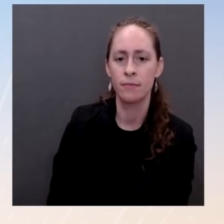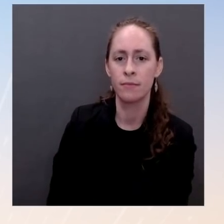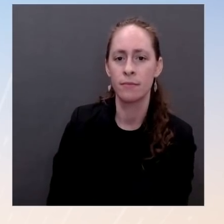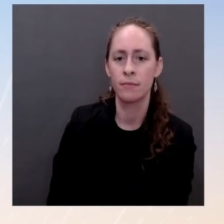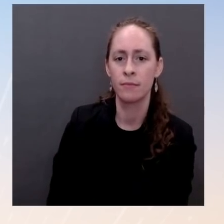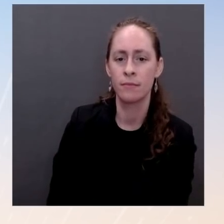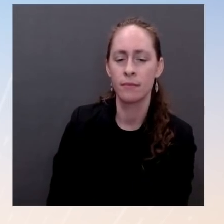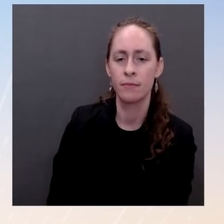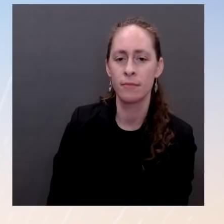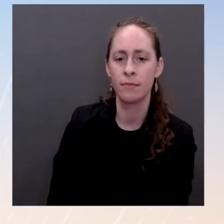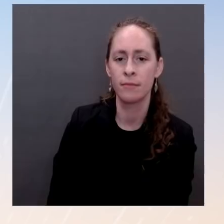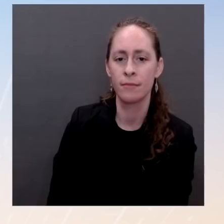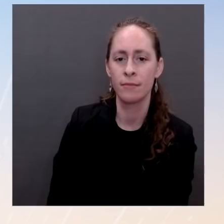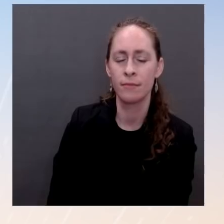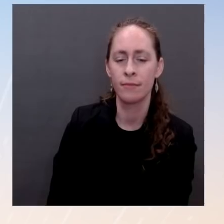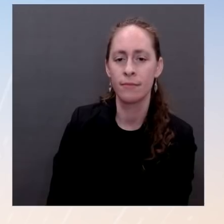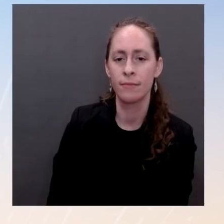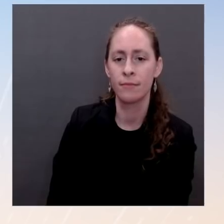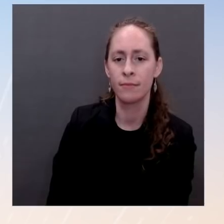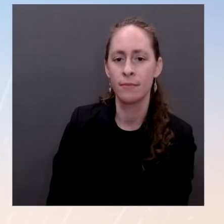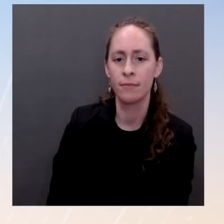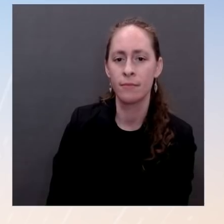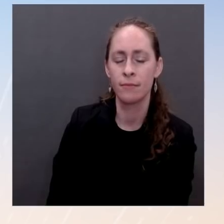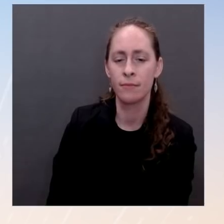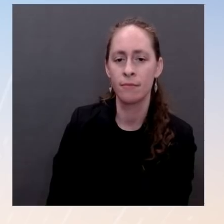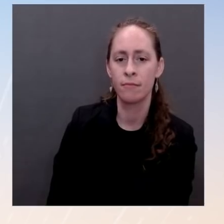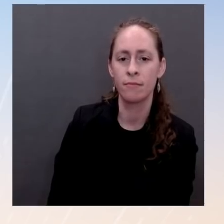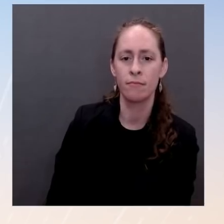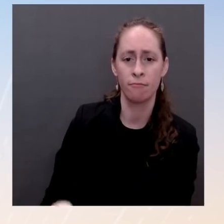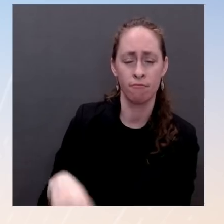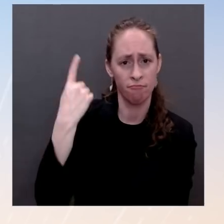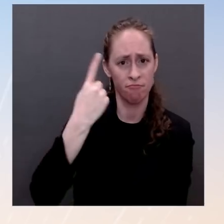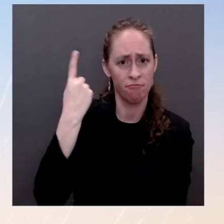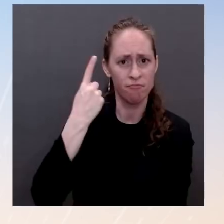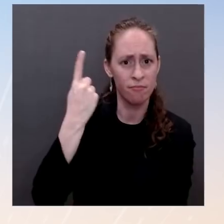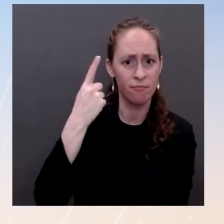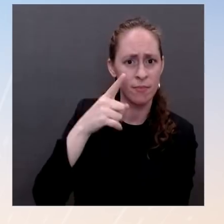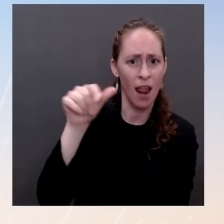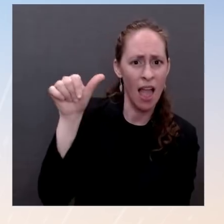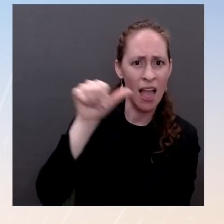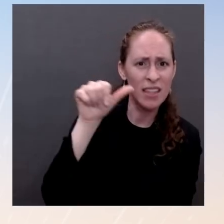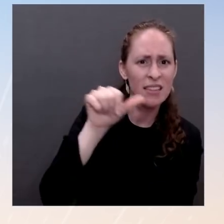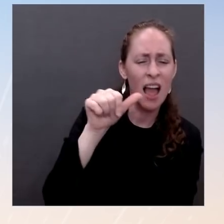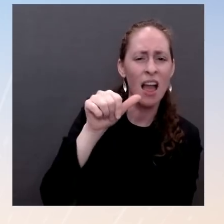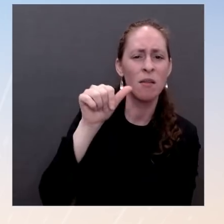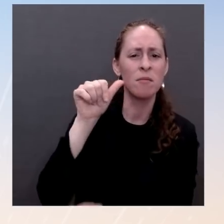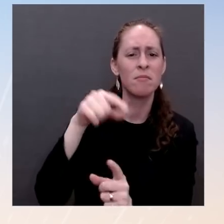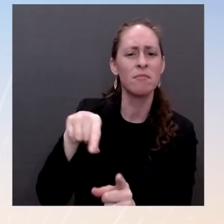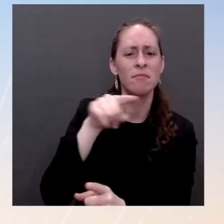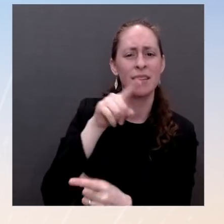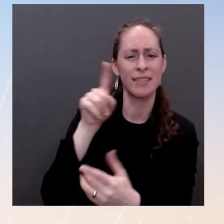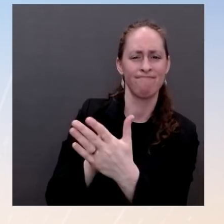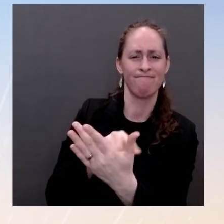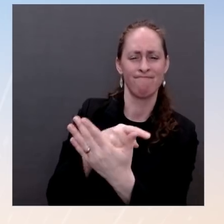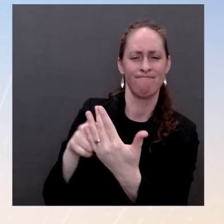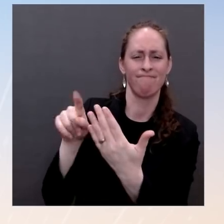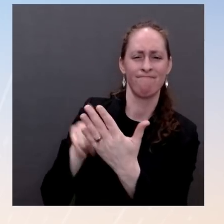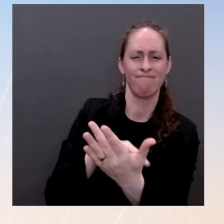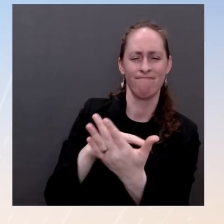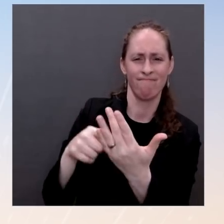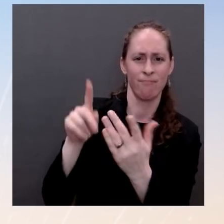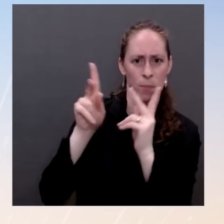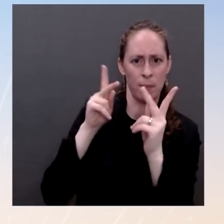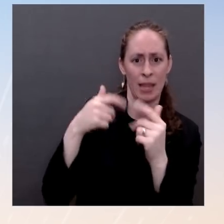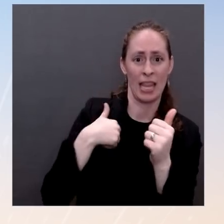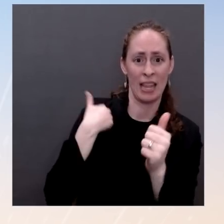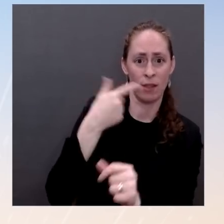frozen Afghan money? They say that, you know, they weren't involved in the 9/11 attacks, so why are they getting less of these funds that they're entitled to?